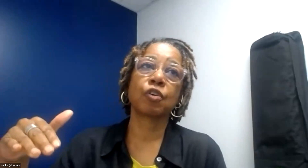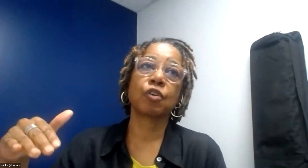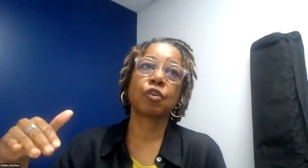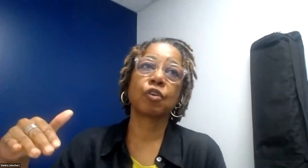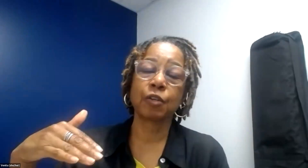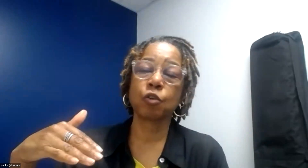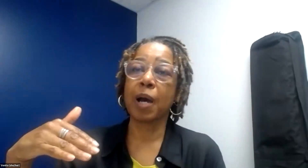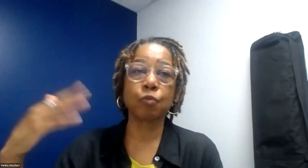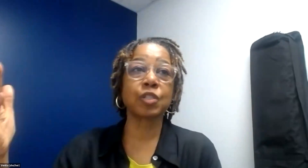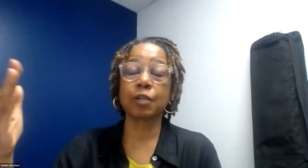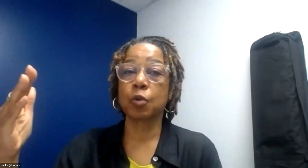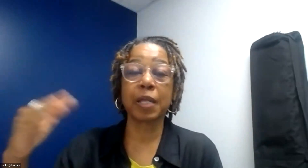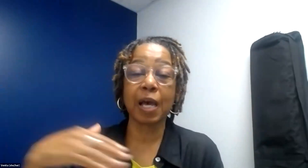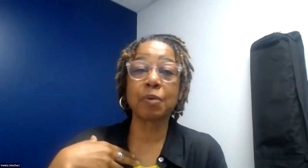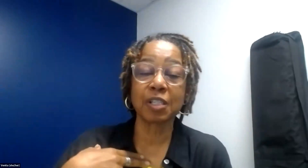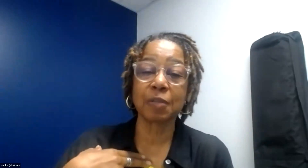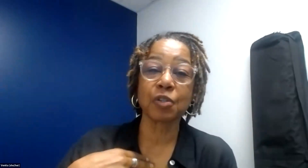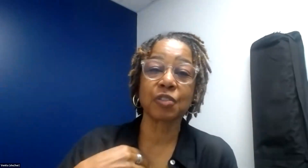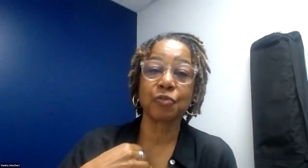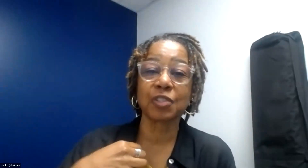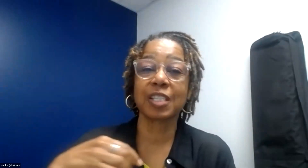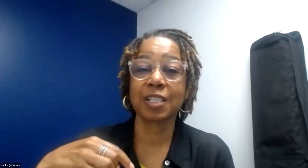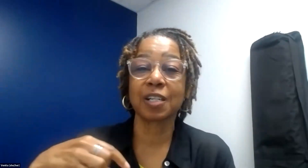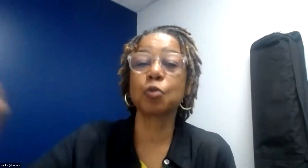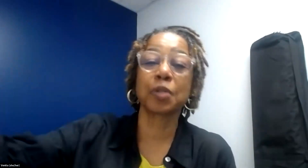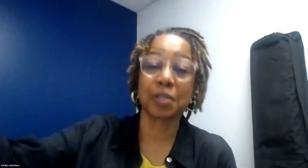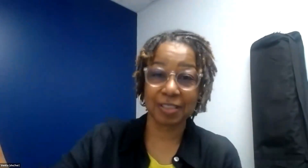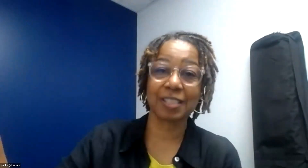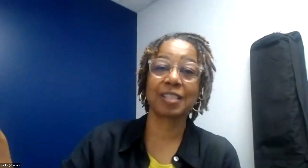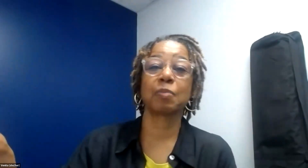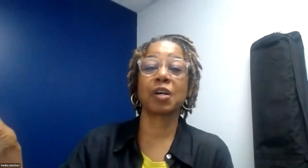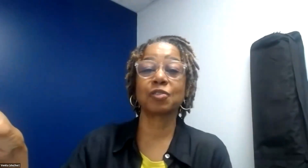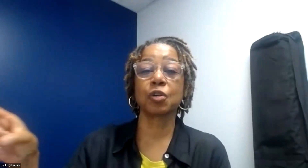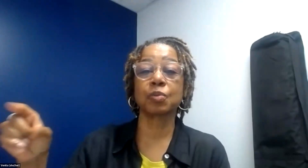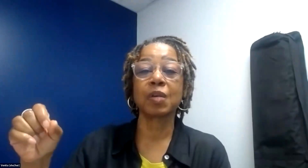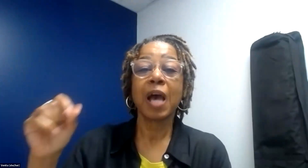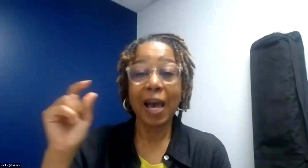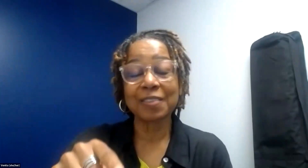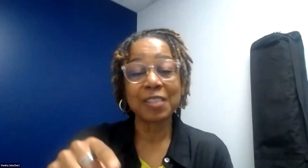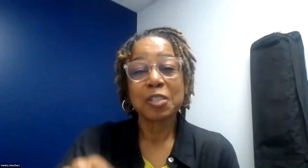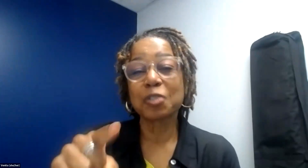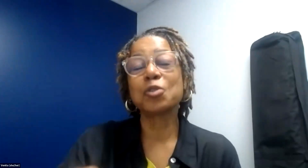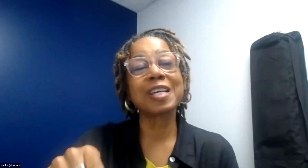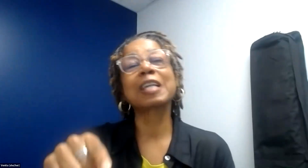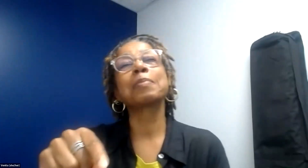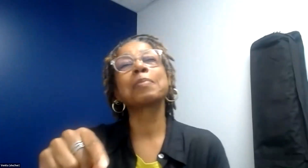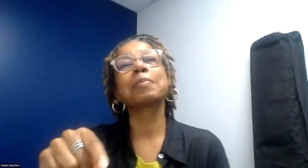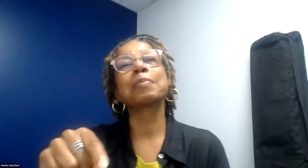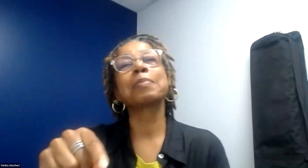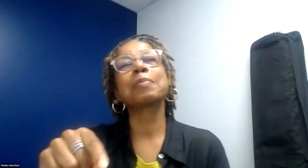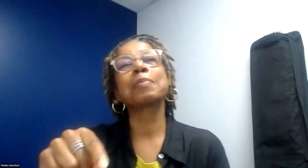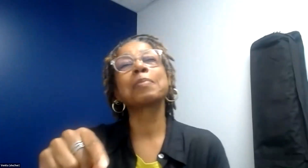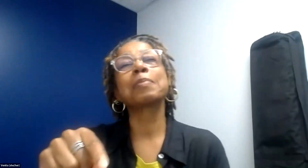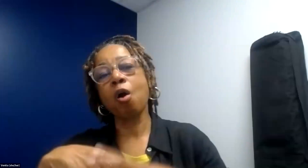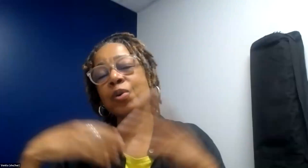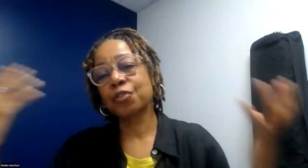COVID on Facebook, if I know them, I'll reach out to them, and I'm a good person for sending an Uber to them in terms of, you said that about a